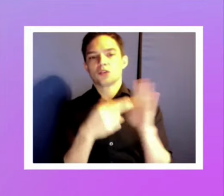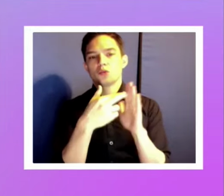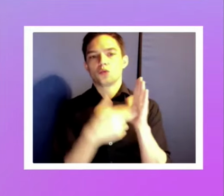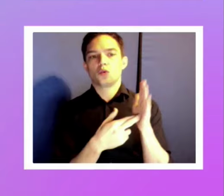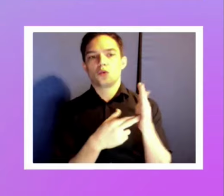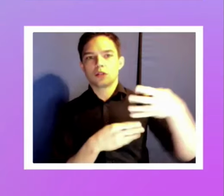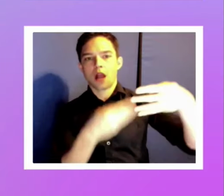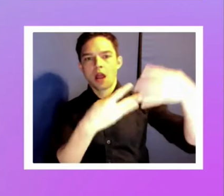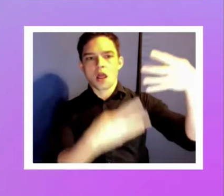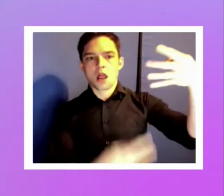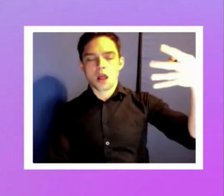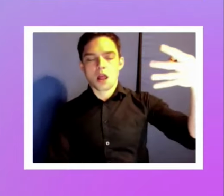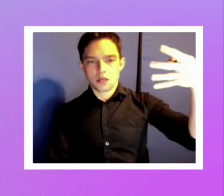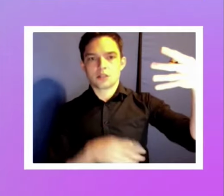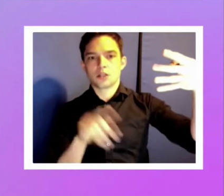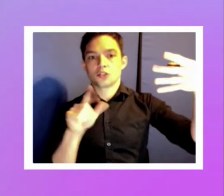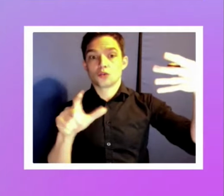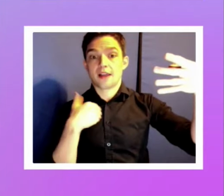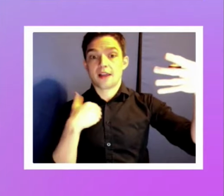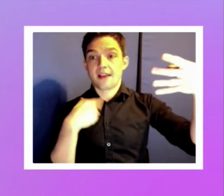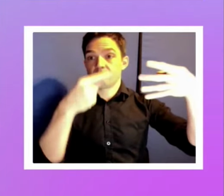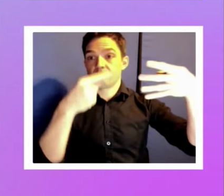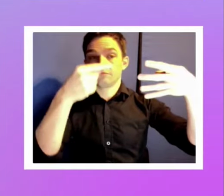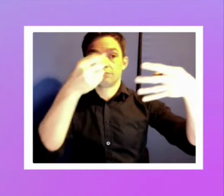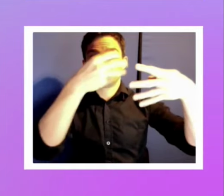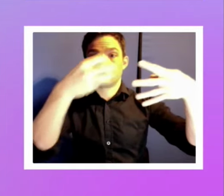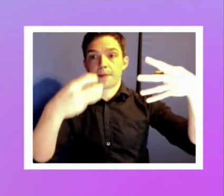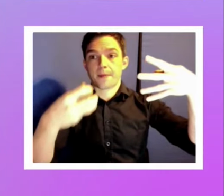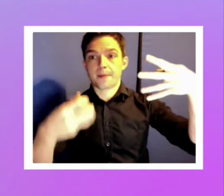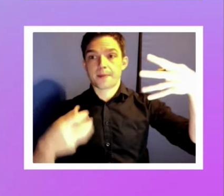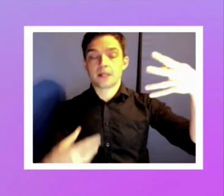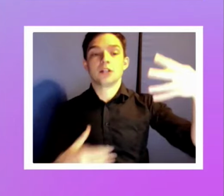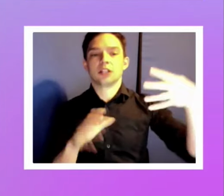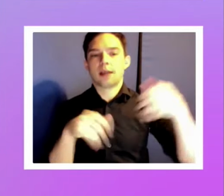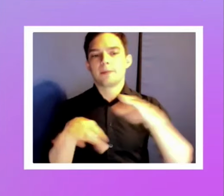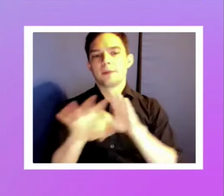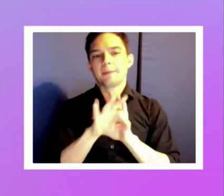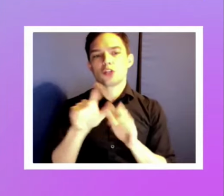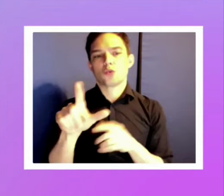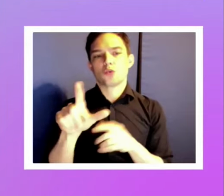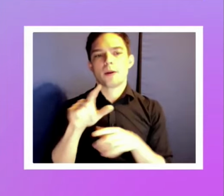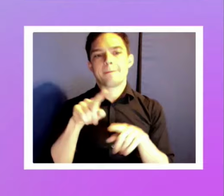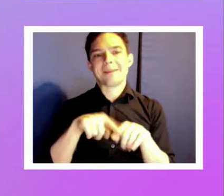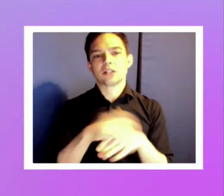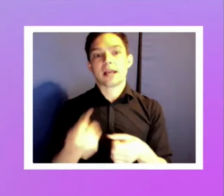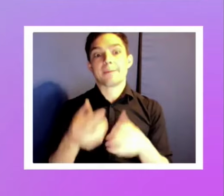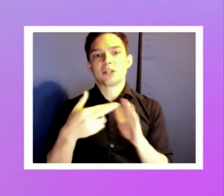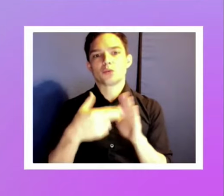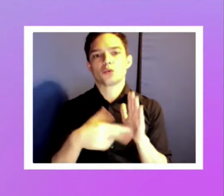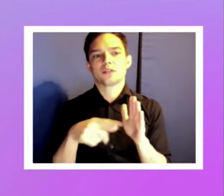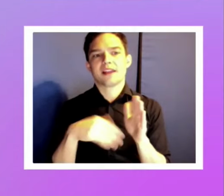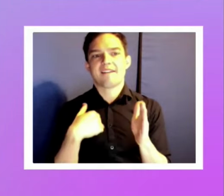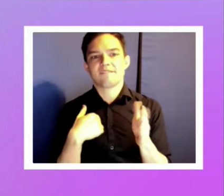rules does a tool have. You will be able to select tools based on how many rules do they have, how well do they